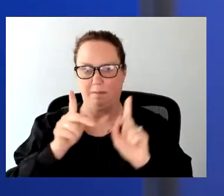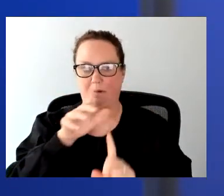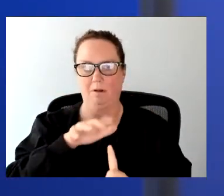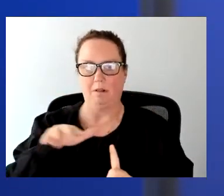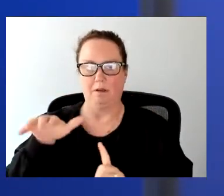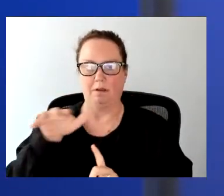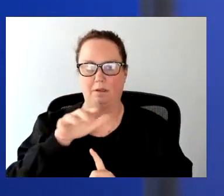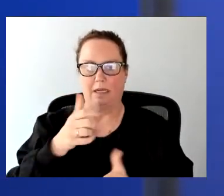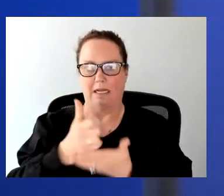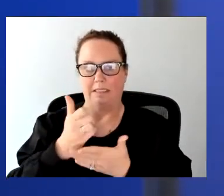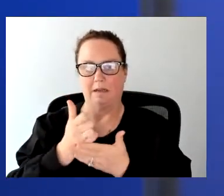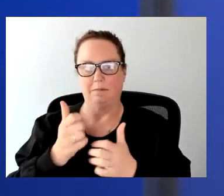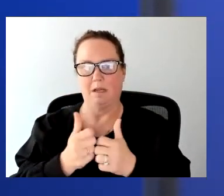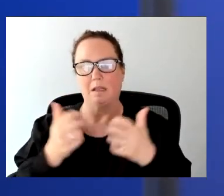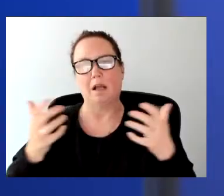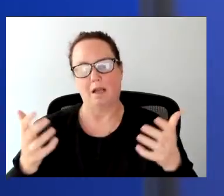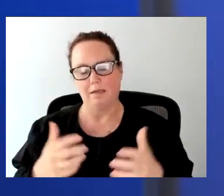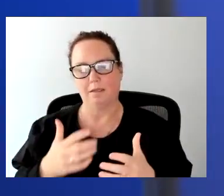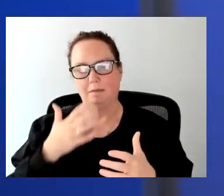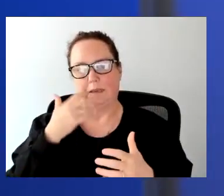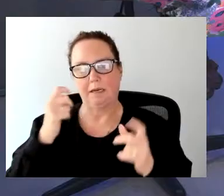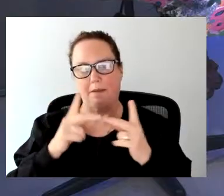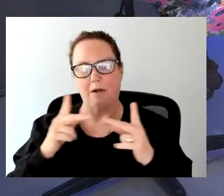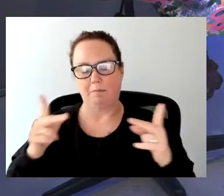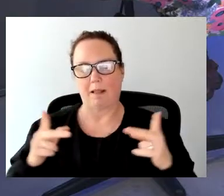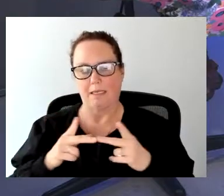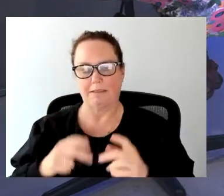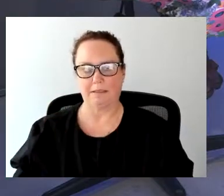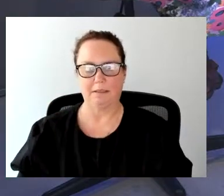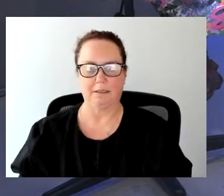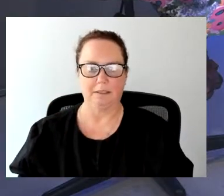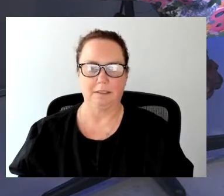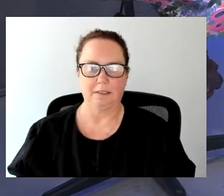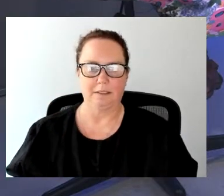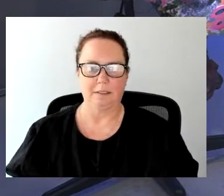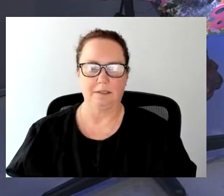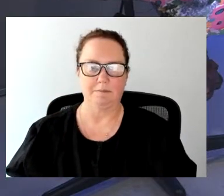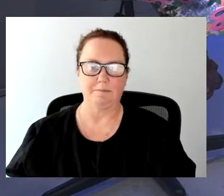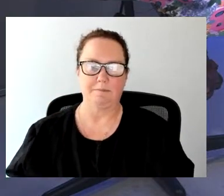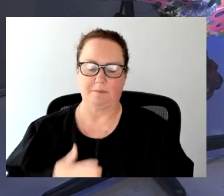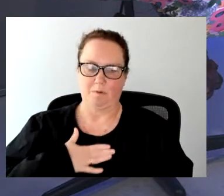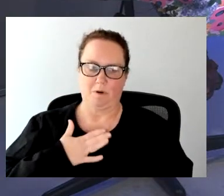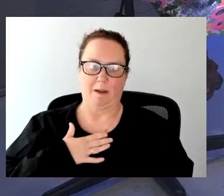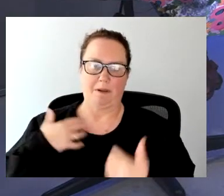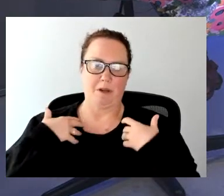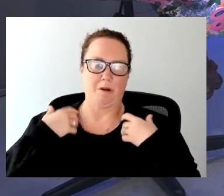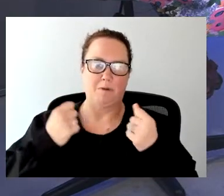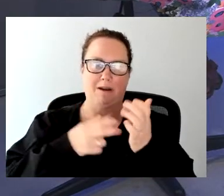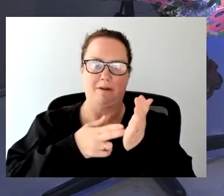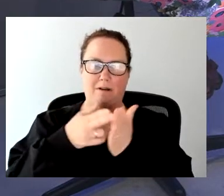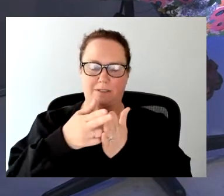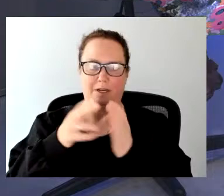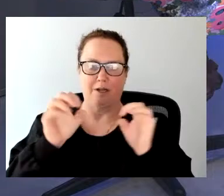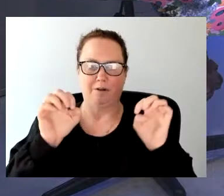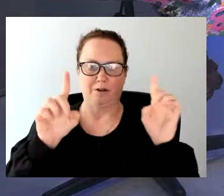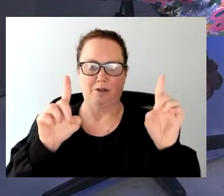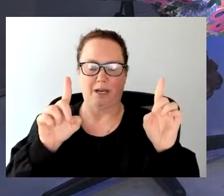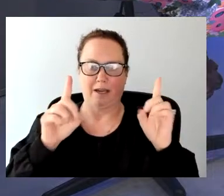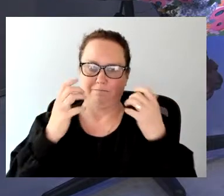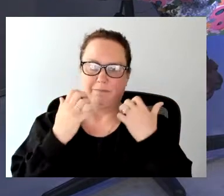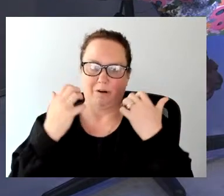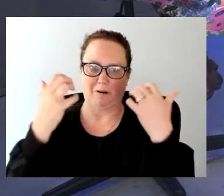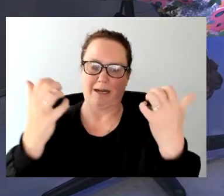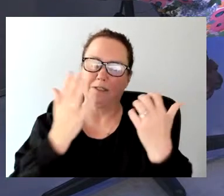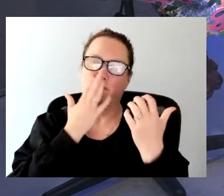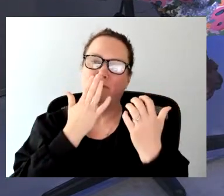definitely helped me be in a better place. Well, we're certainly happy that you're brave and honest and you're helping educate our audience. Thank you so